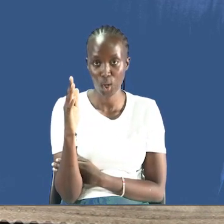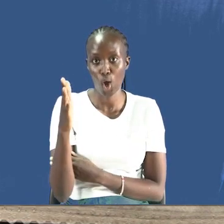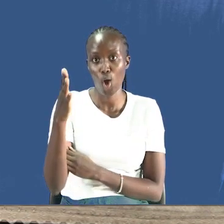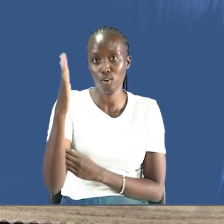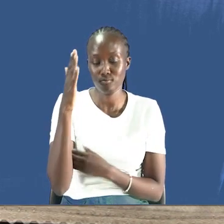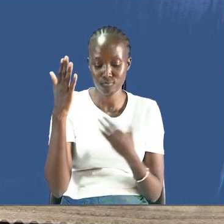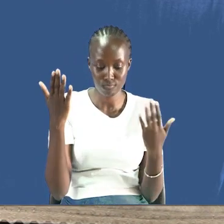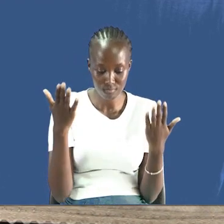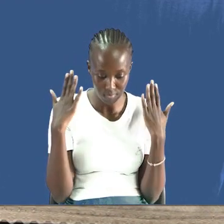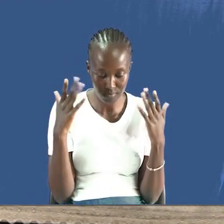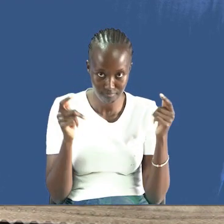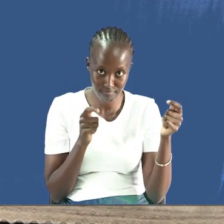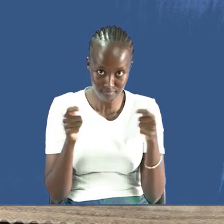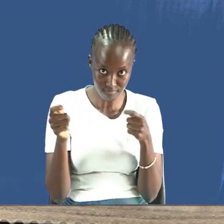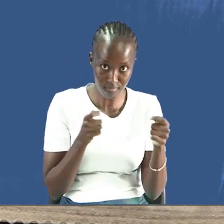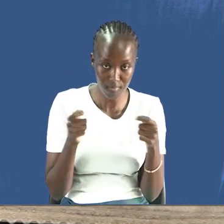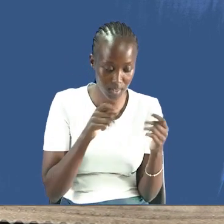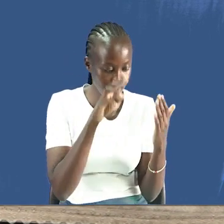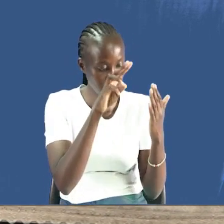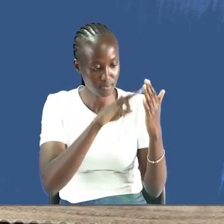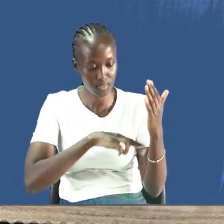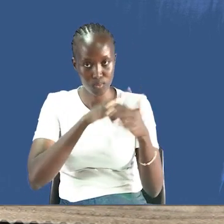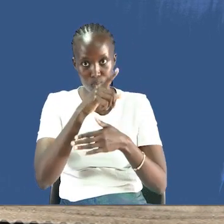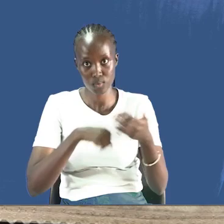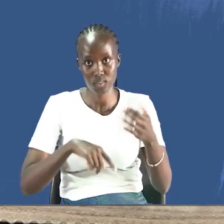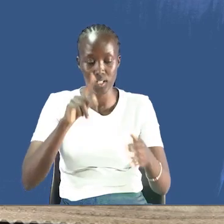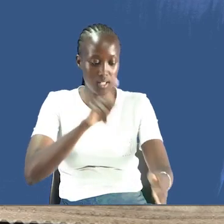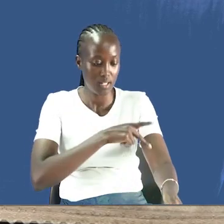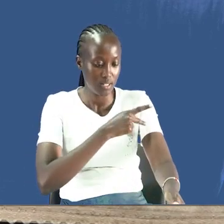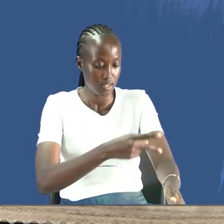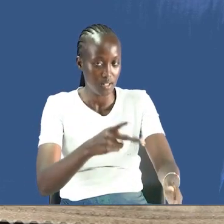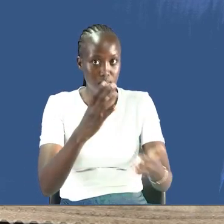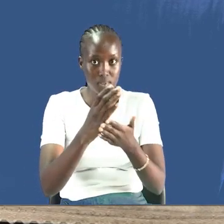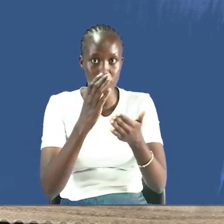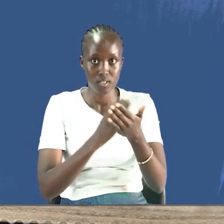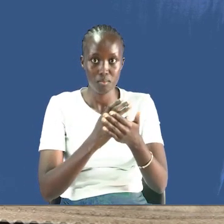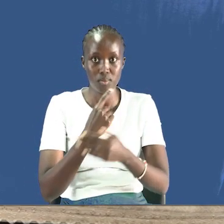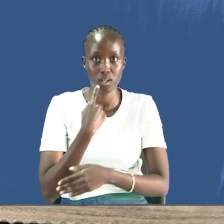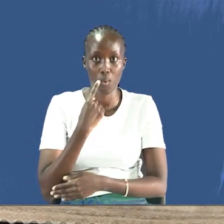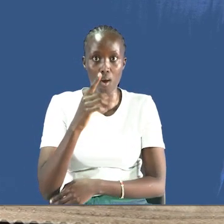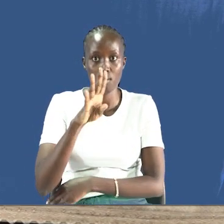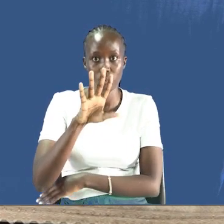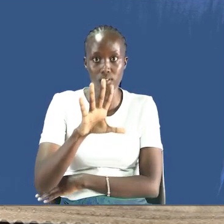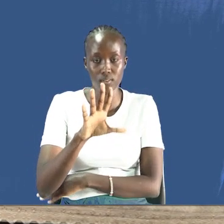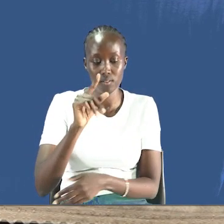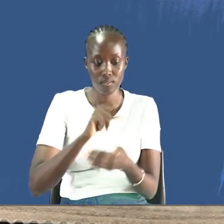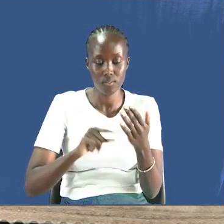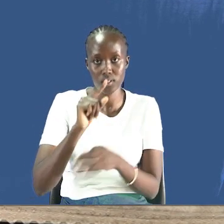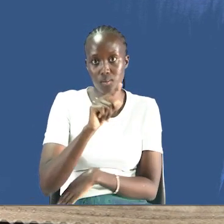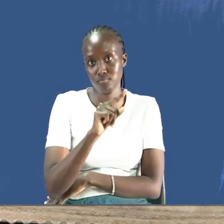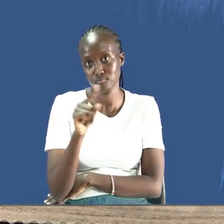everlasting reign. And we are going to read Psalms 145 from verse 1 through to